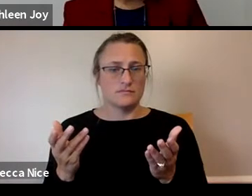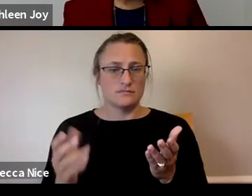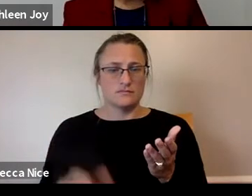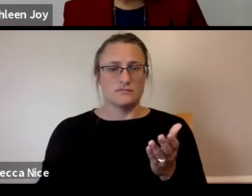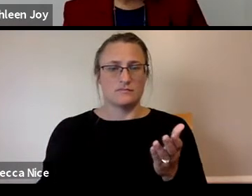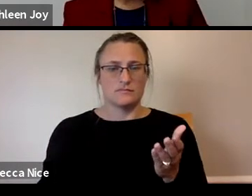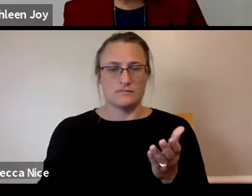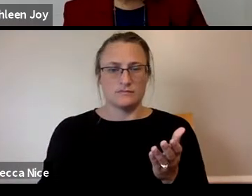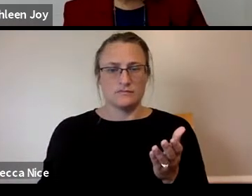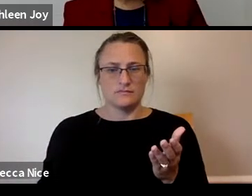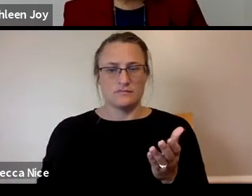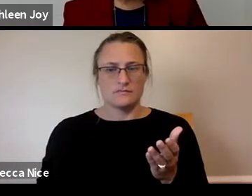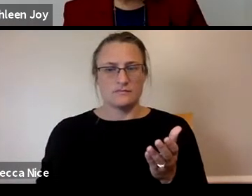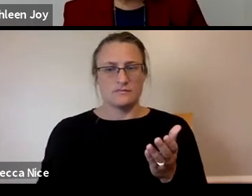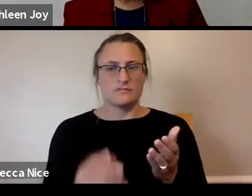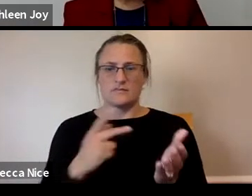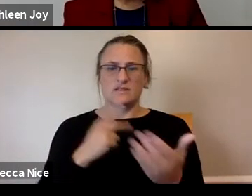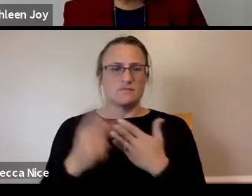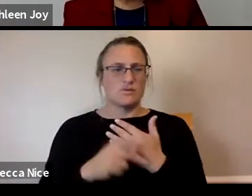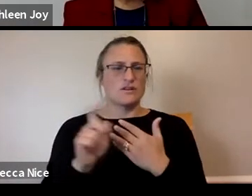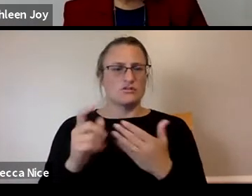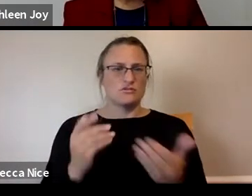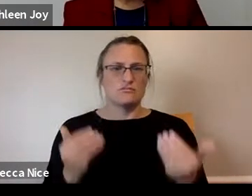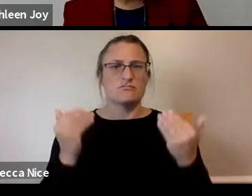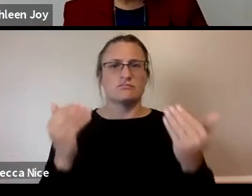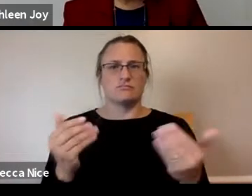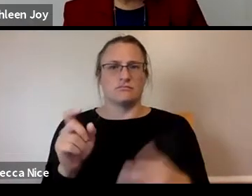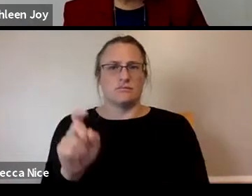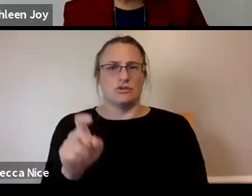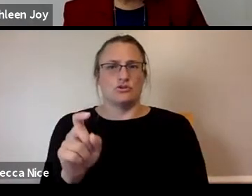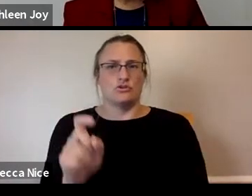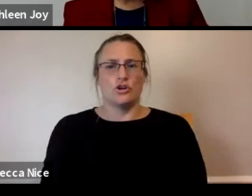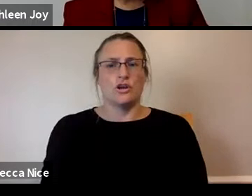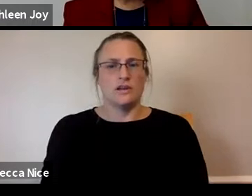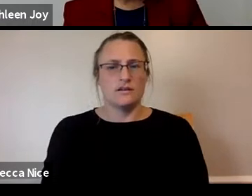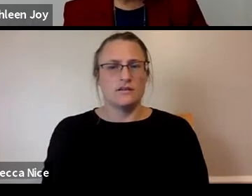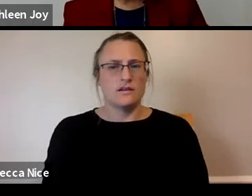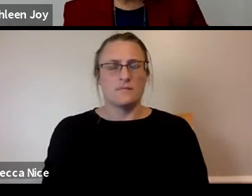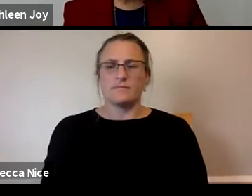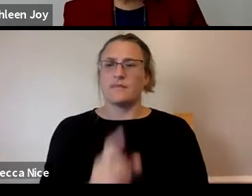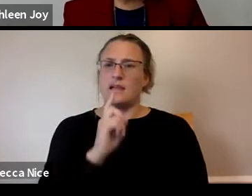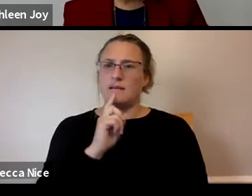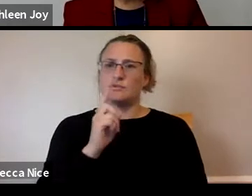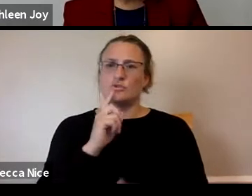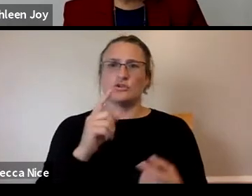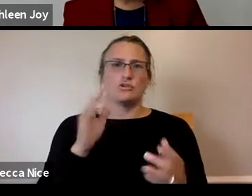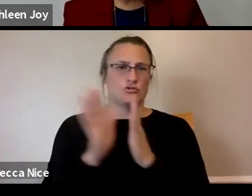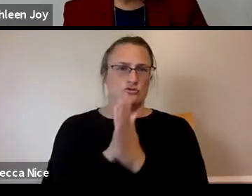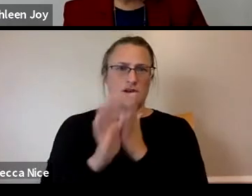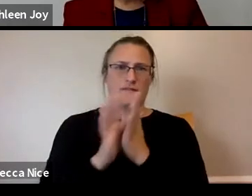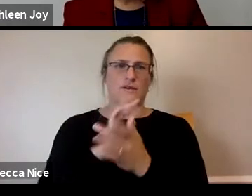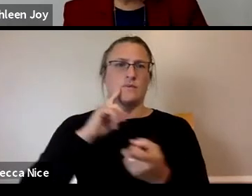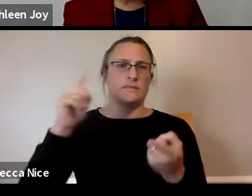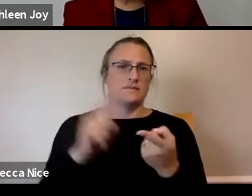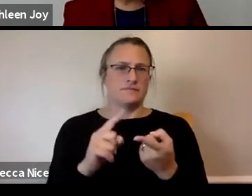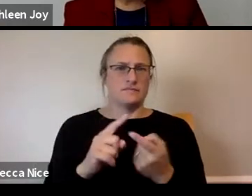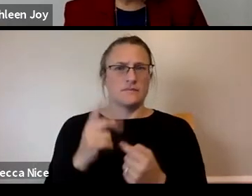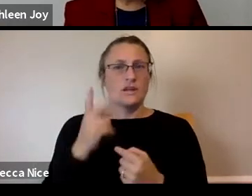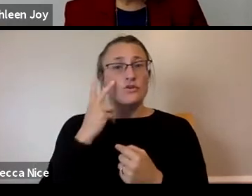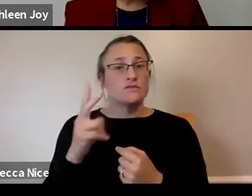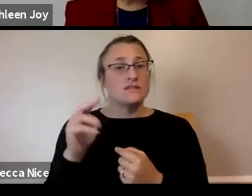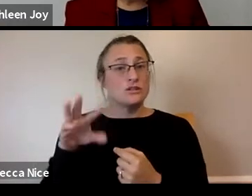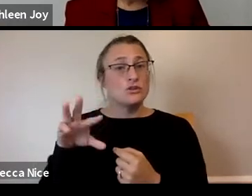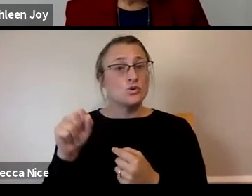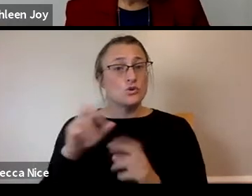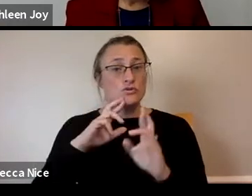this project should go forward. It will alleviate a lot of traffic. I'm sure all of you have seen the news reports over the last year or